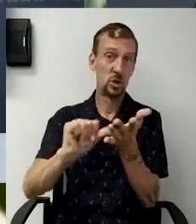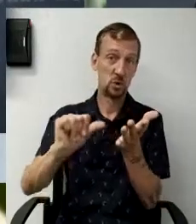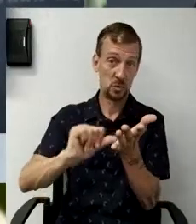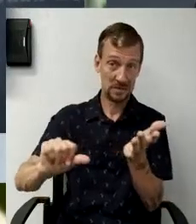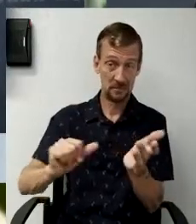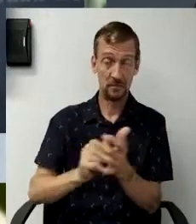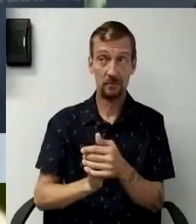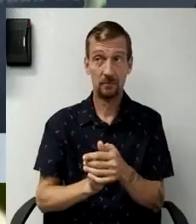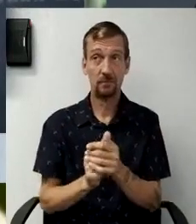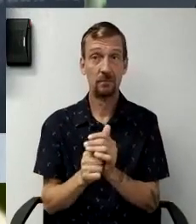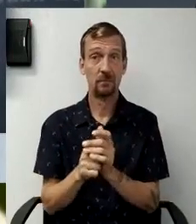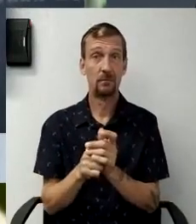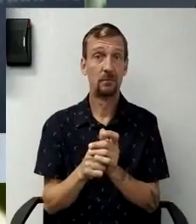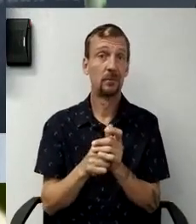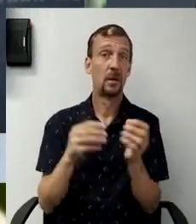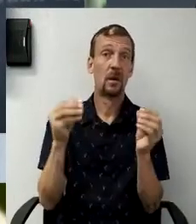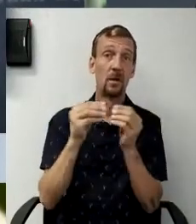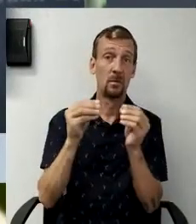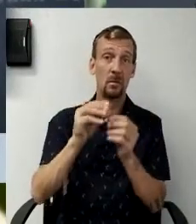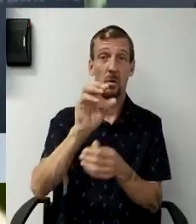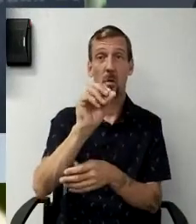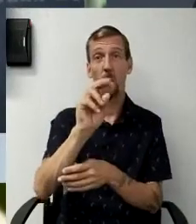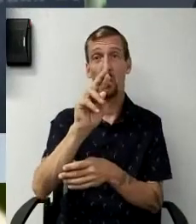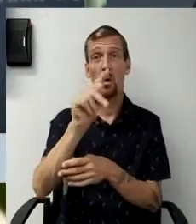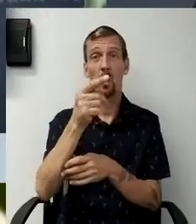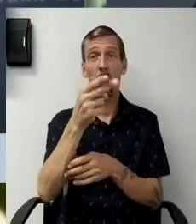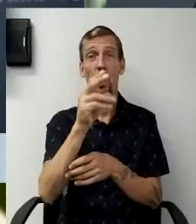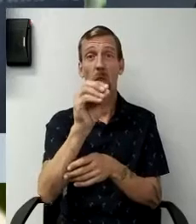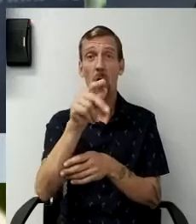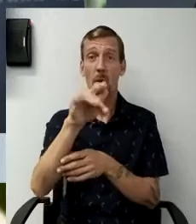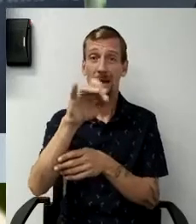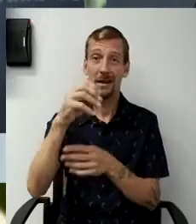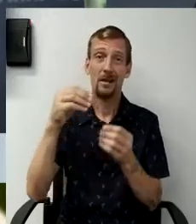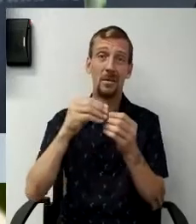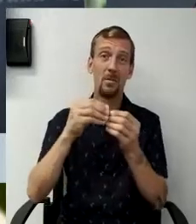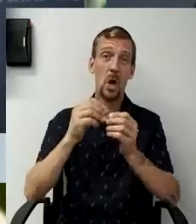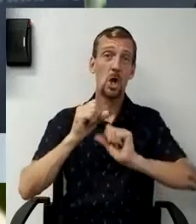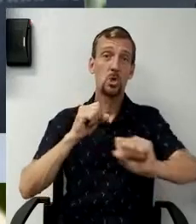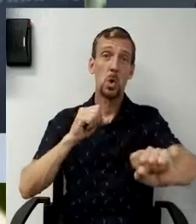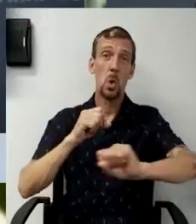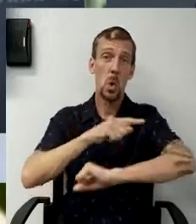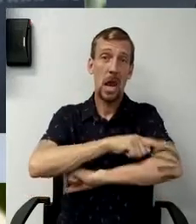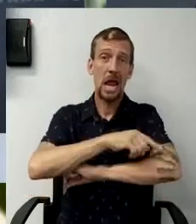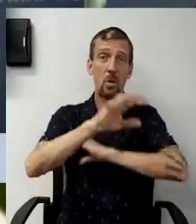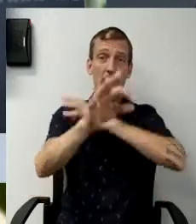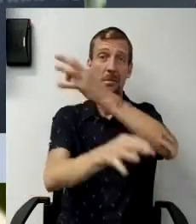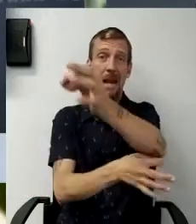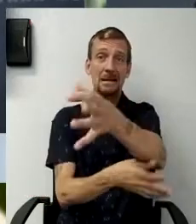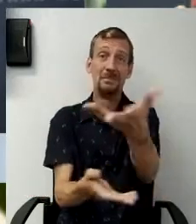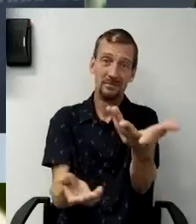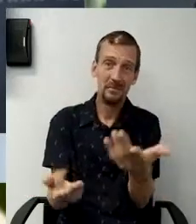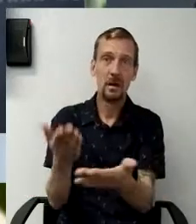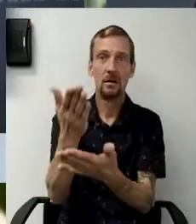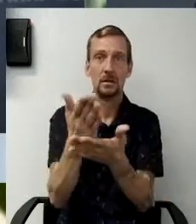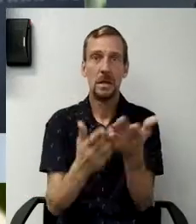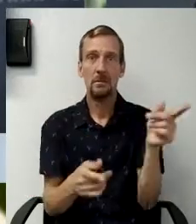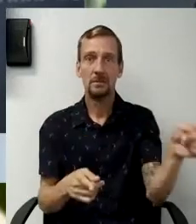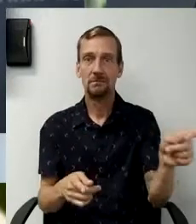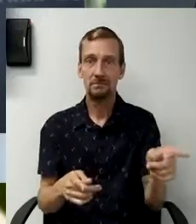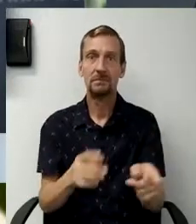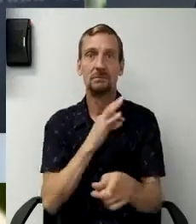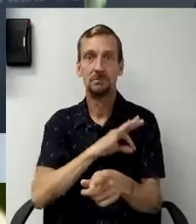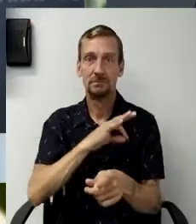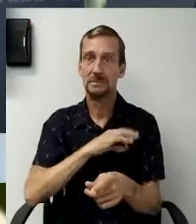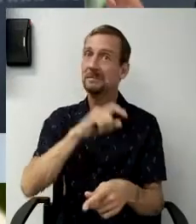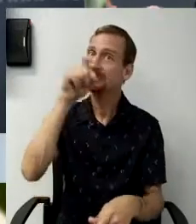elective surgeries have been orthopedic in nature, a joint replacement, something where that patient might benefit